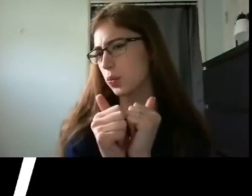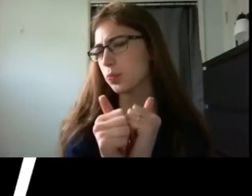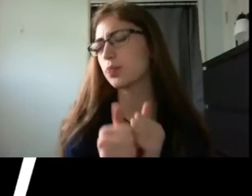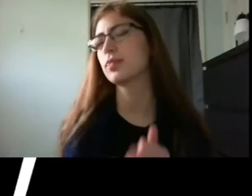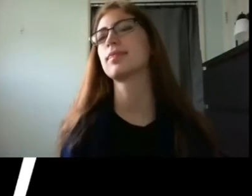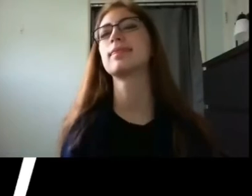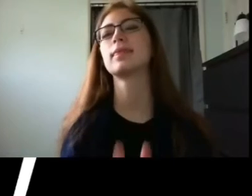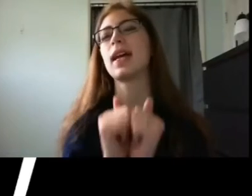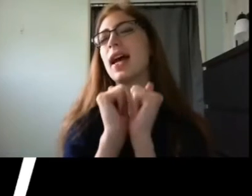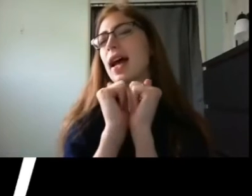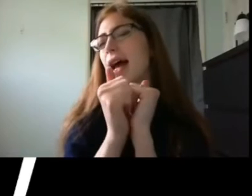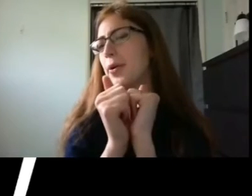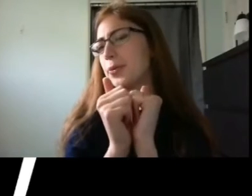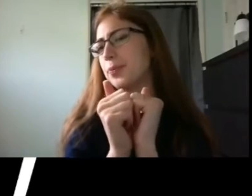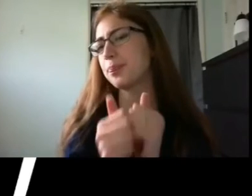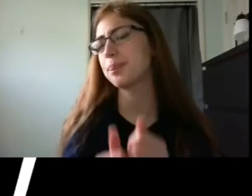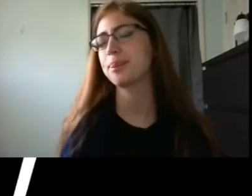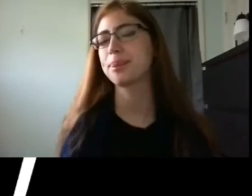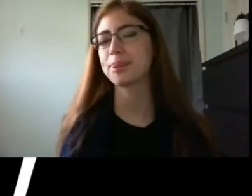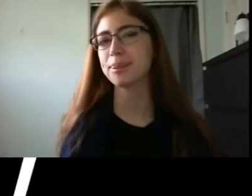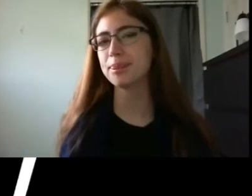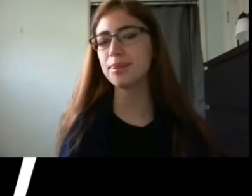how, how,